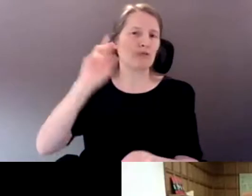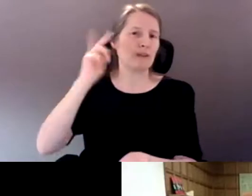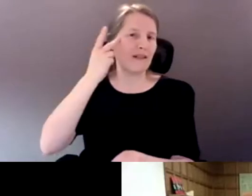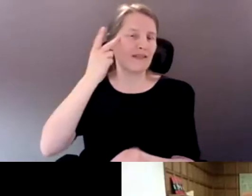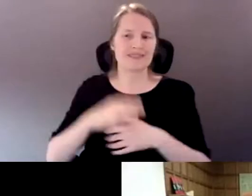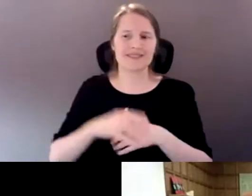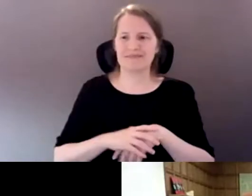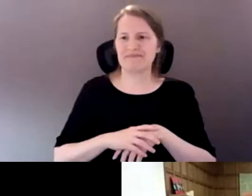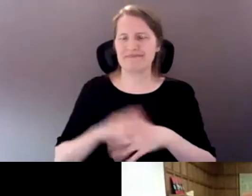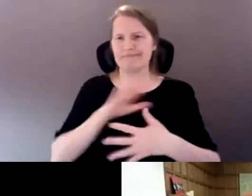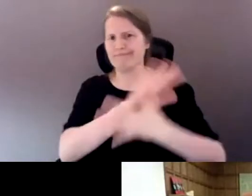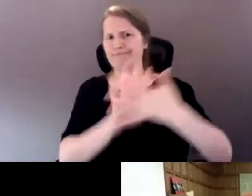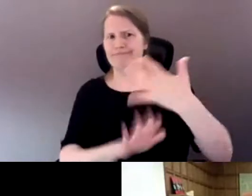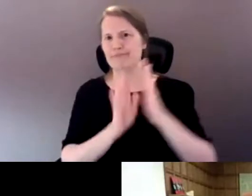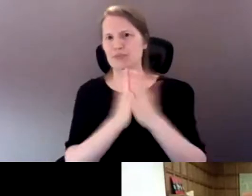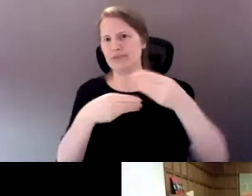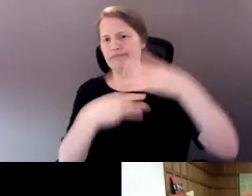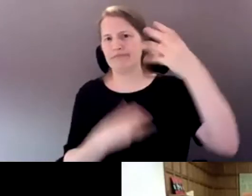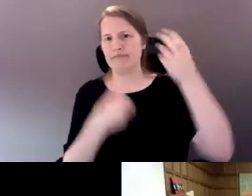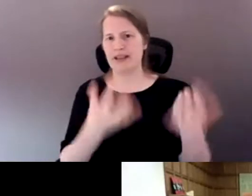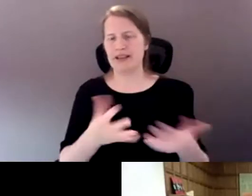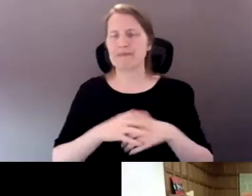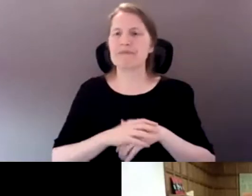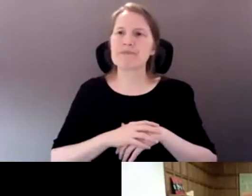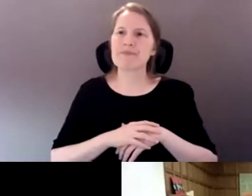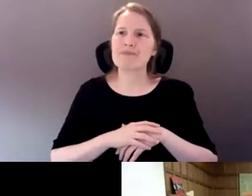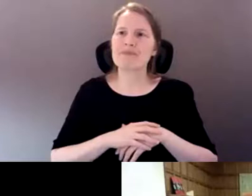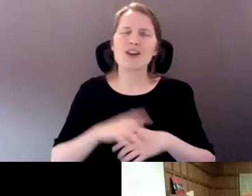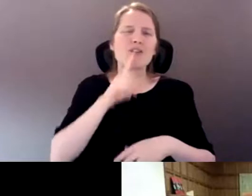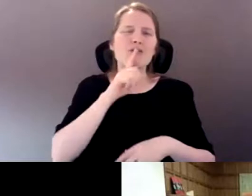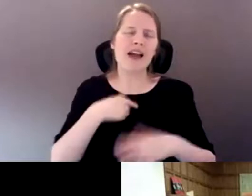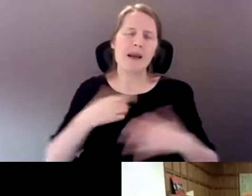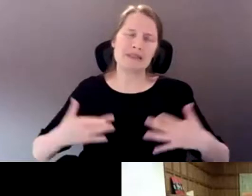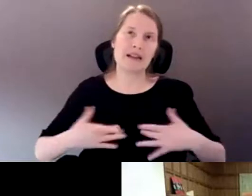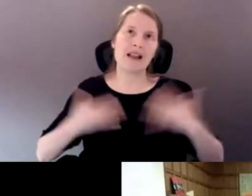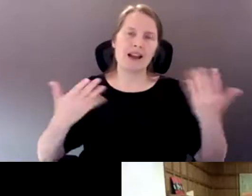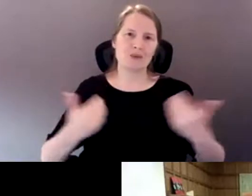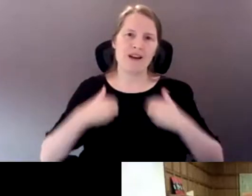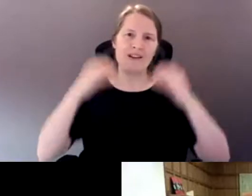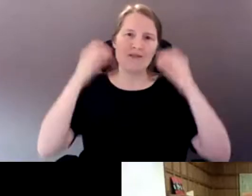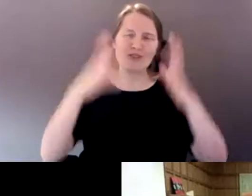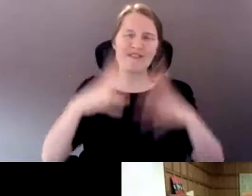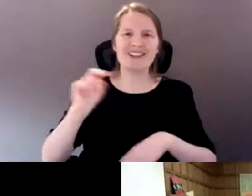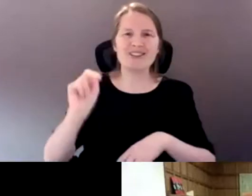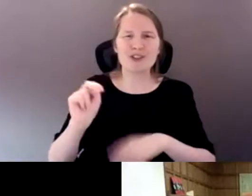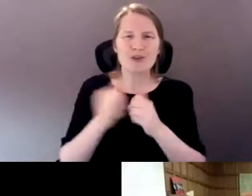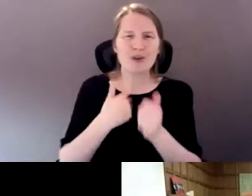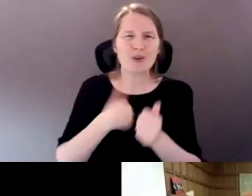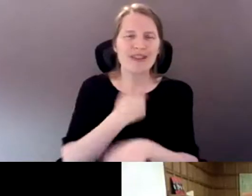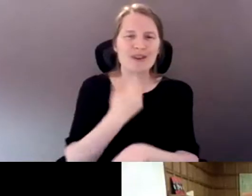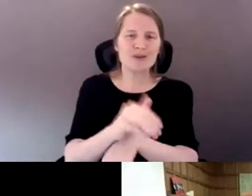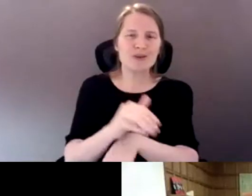note, I want to say why I'm so delighted to have Professor Nirenberg here. He is one of the